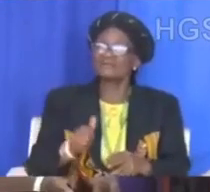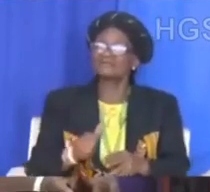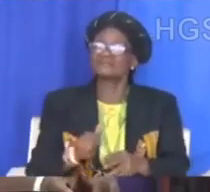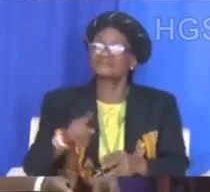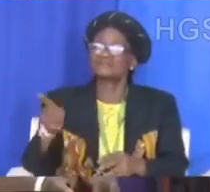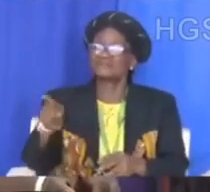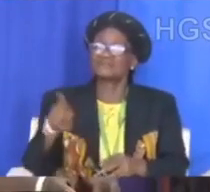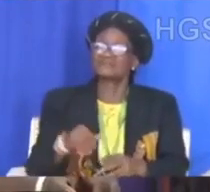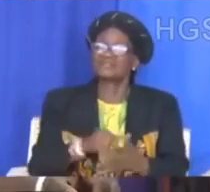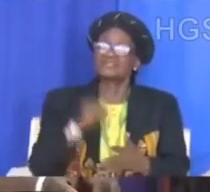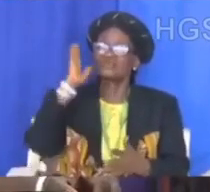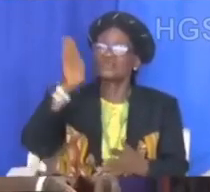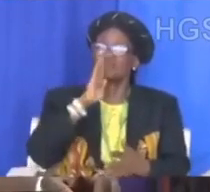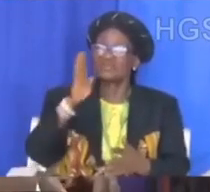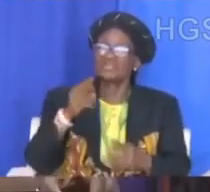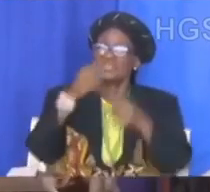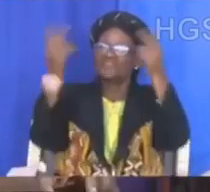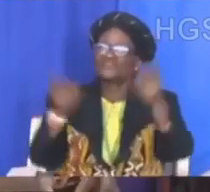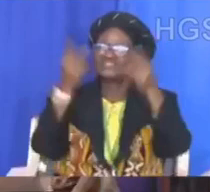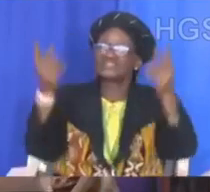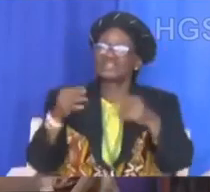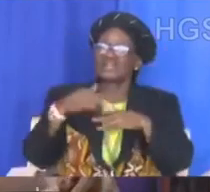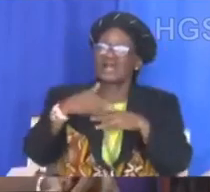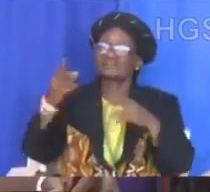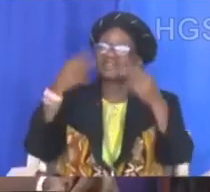It will be victory after victory,